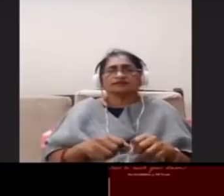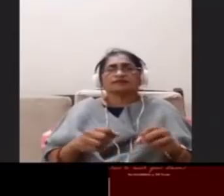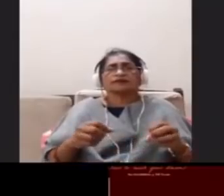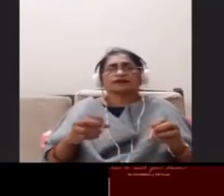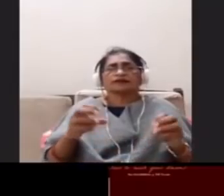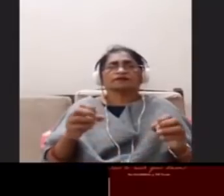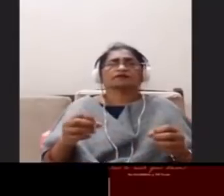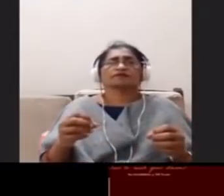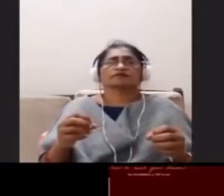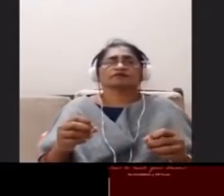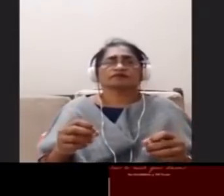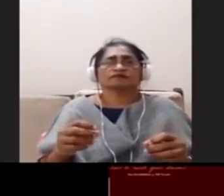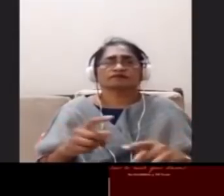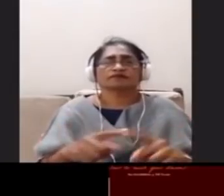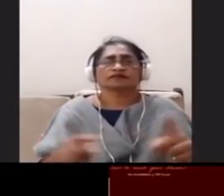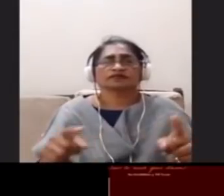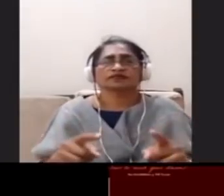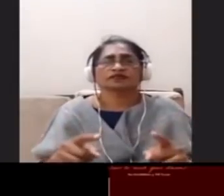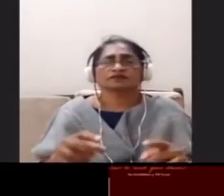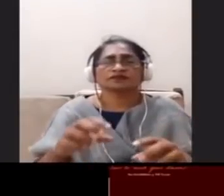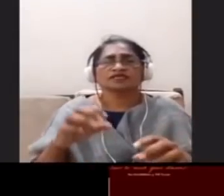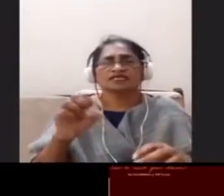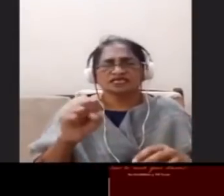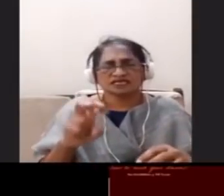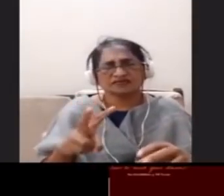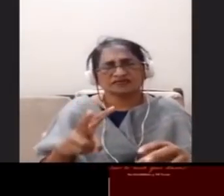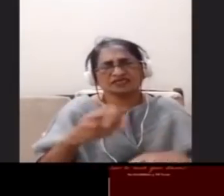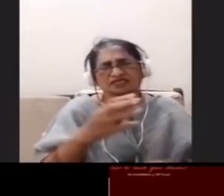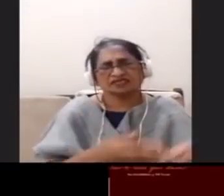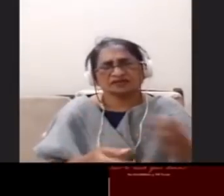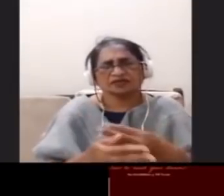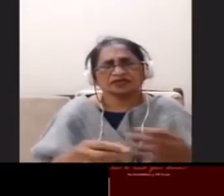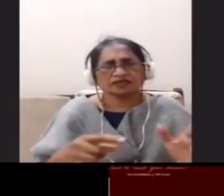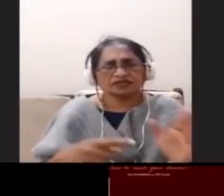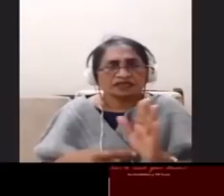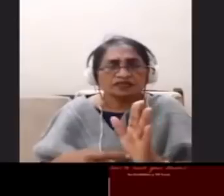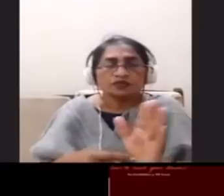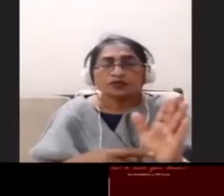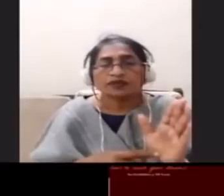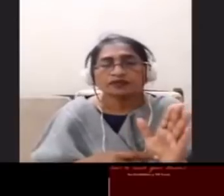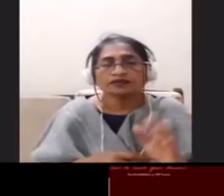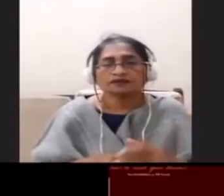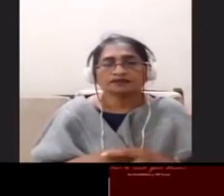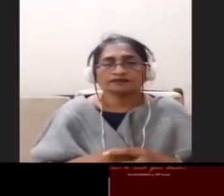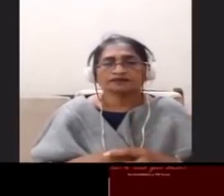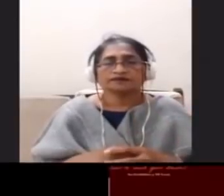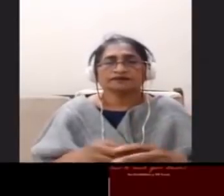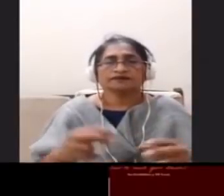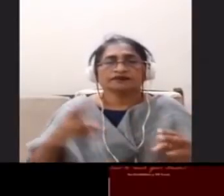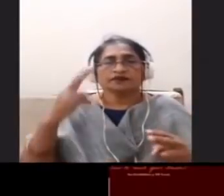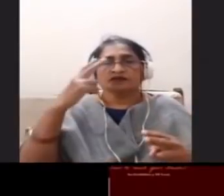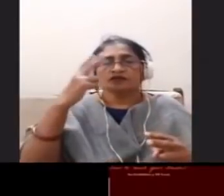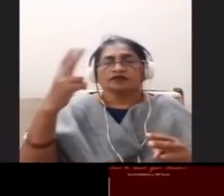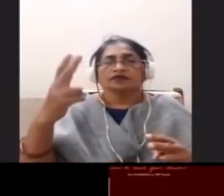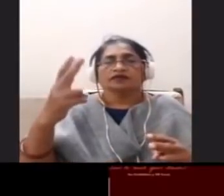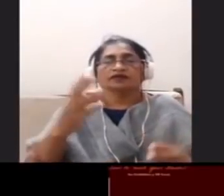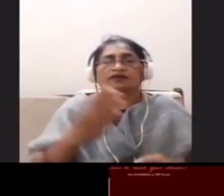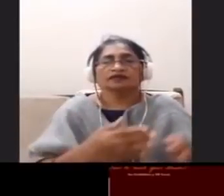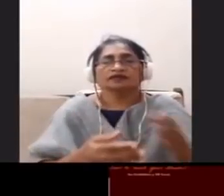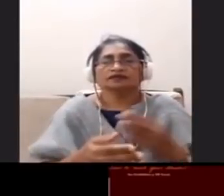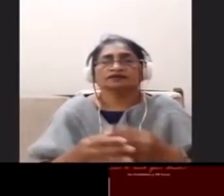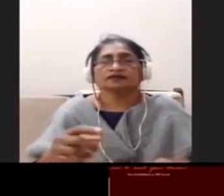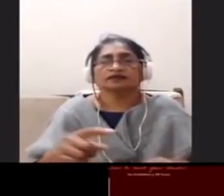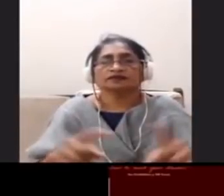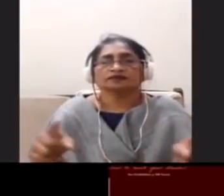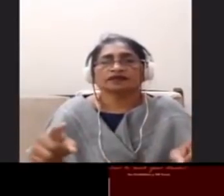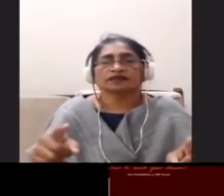that severe disabilities, the traditional, views of disability or people who are seen to be disabled are